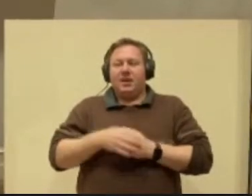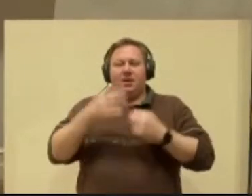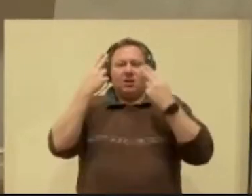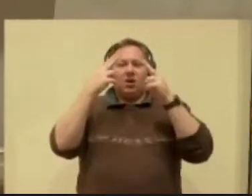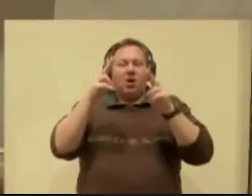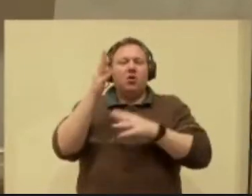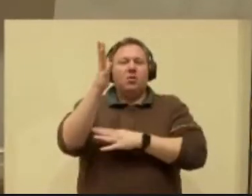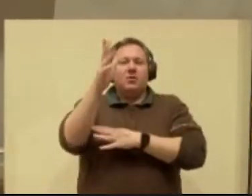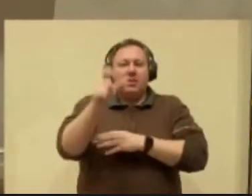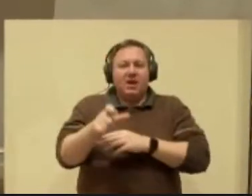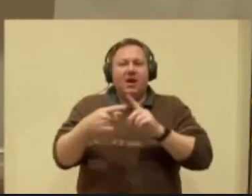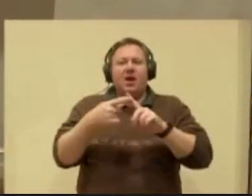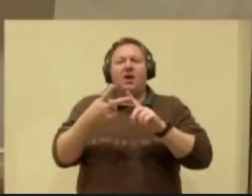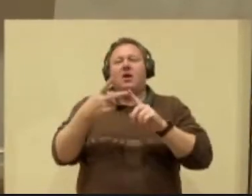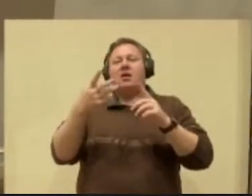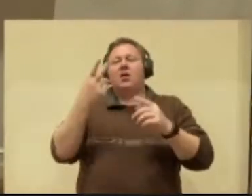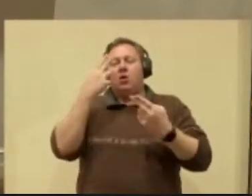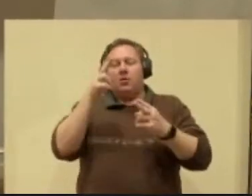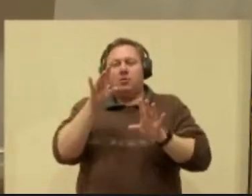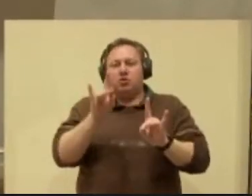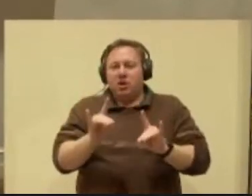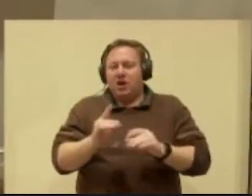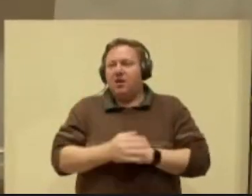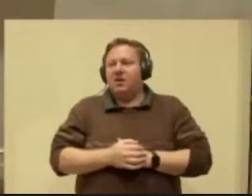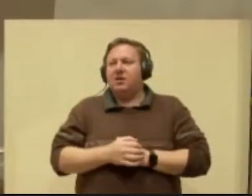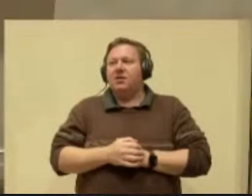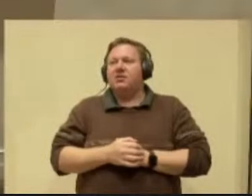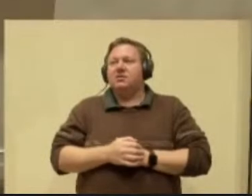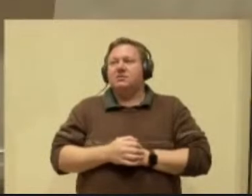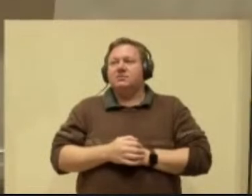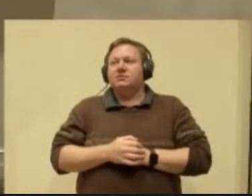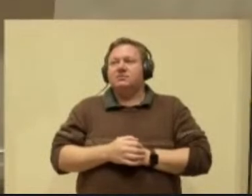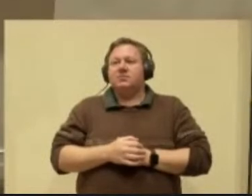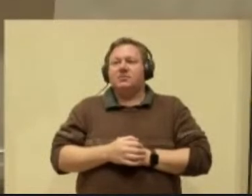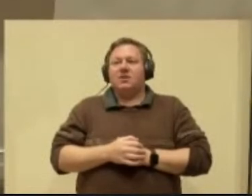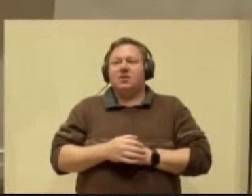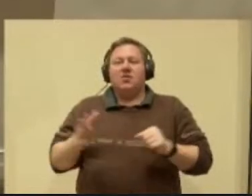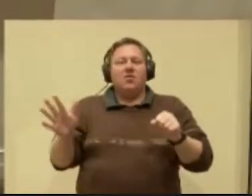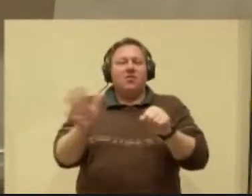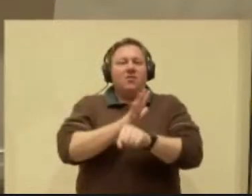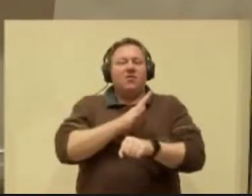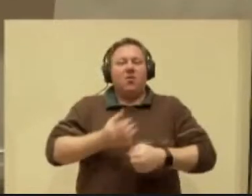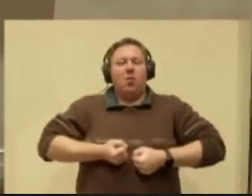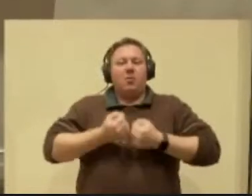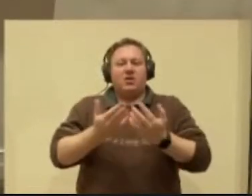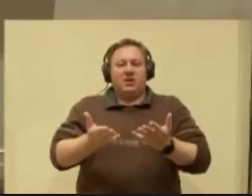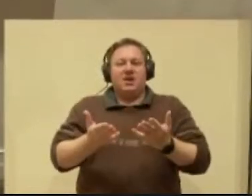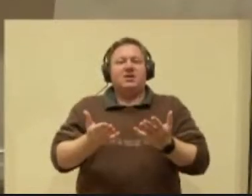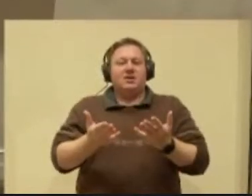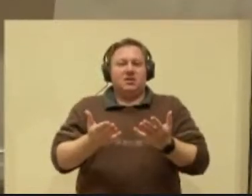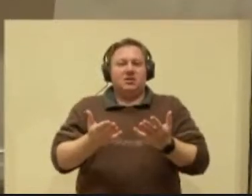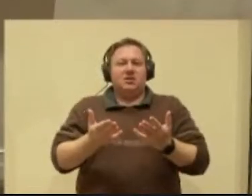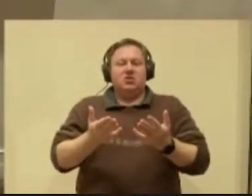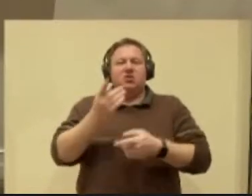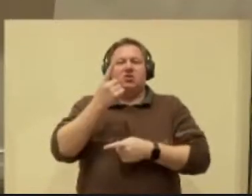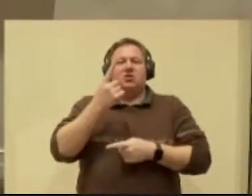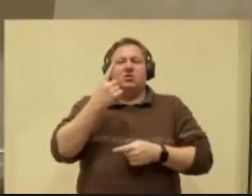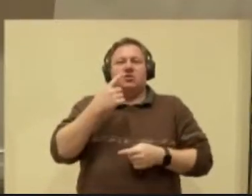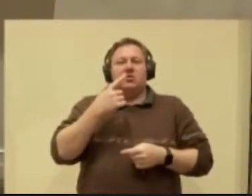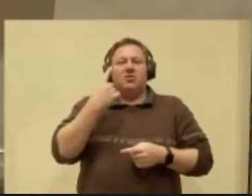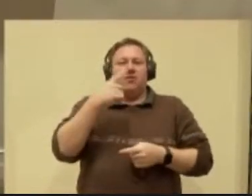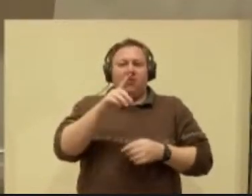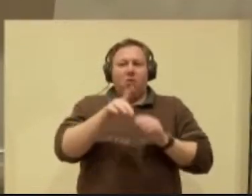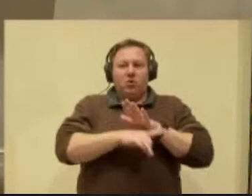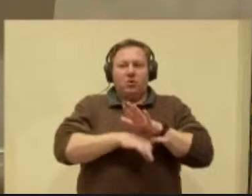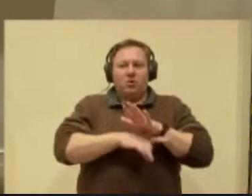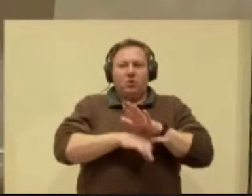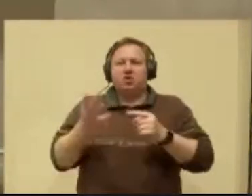honorable chair if you allow me we will give you the full presentation consolidated on behalf of the district in